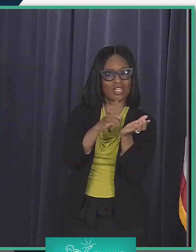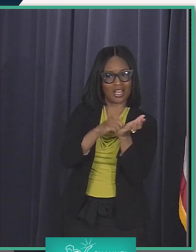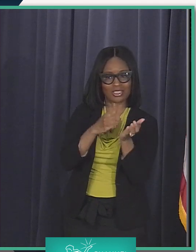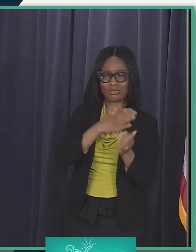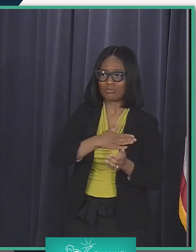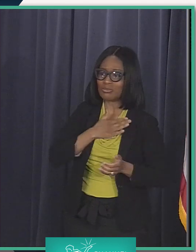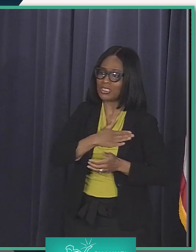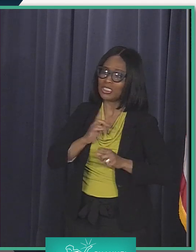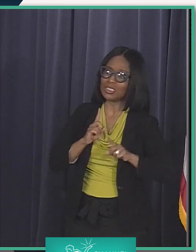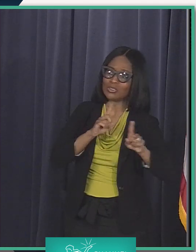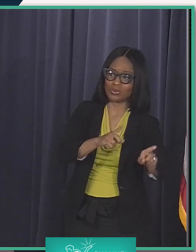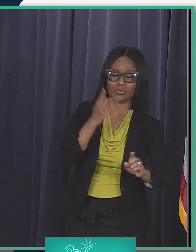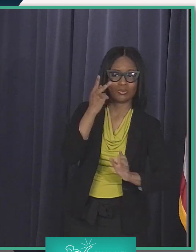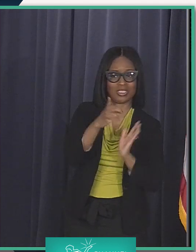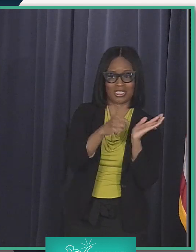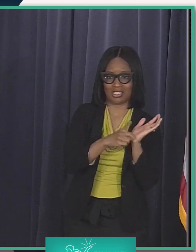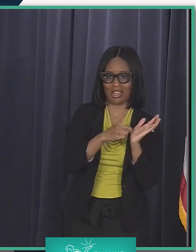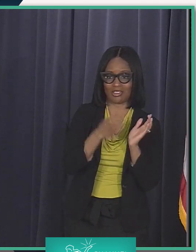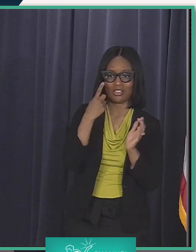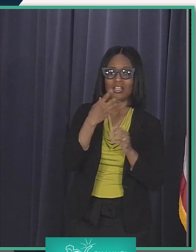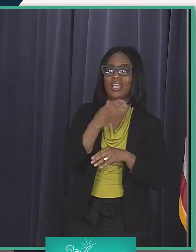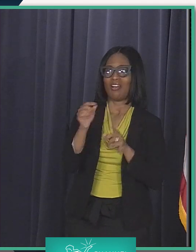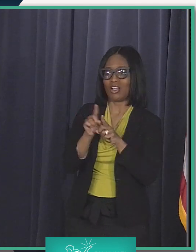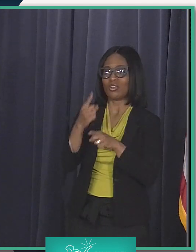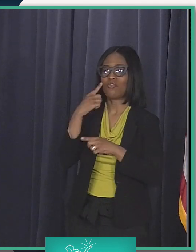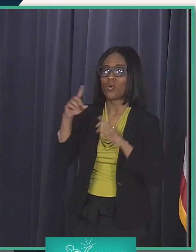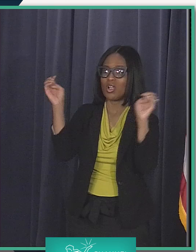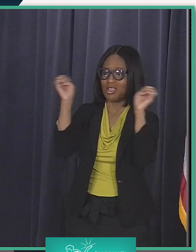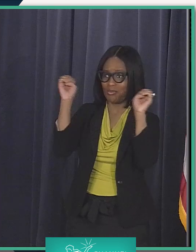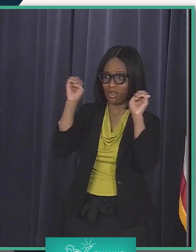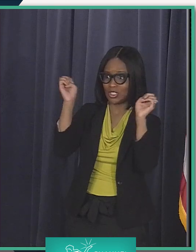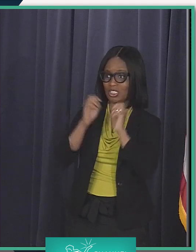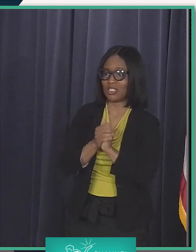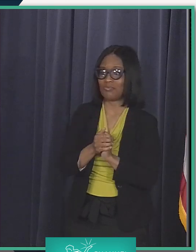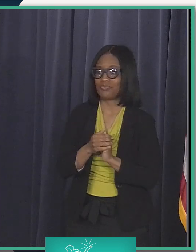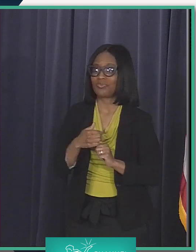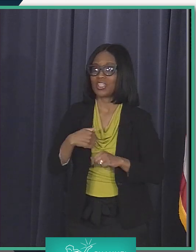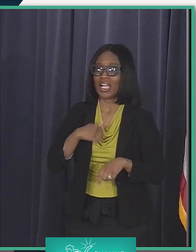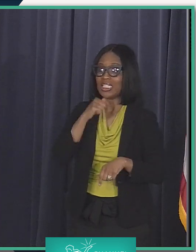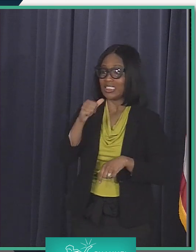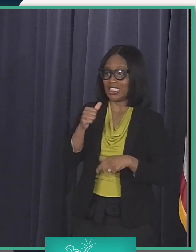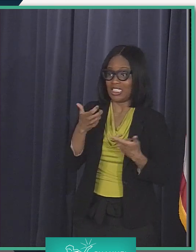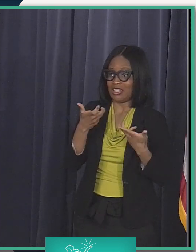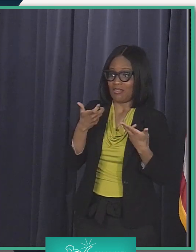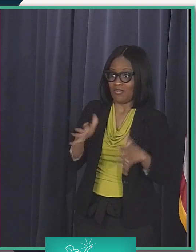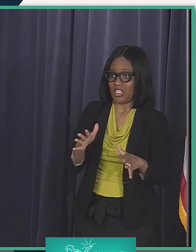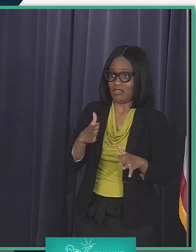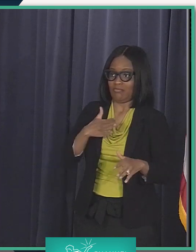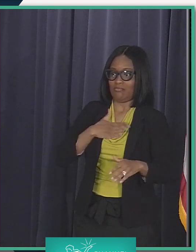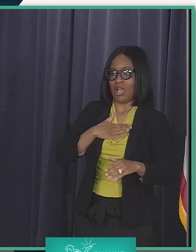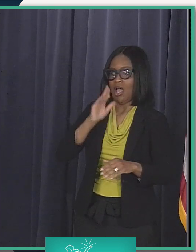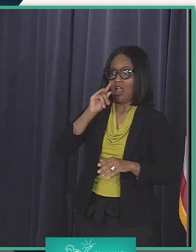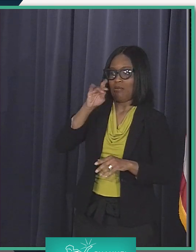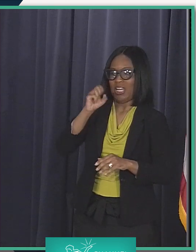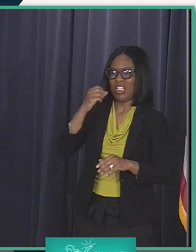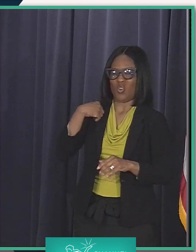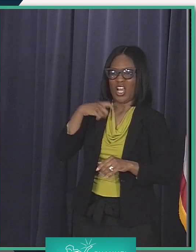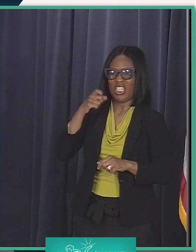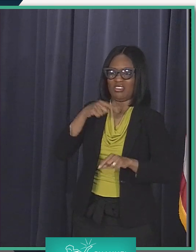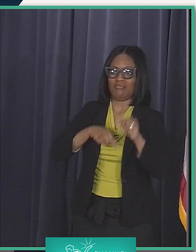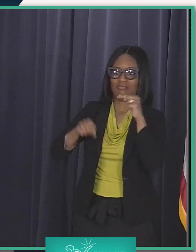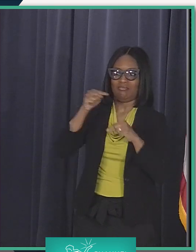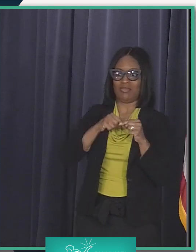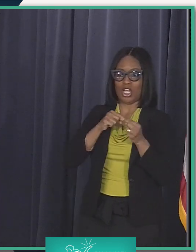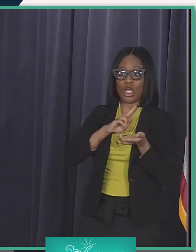attention for their emergencies. I also wanted to jump back because I didn't finish my update, but nursing homes is